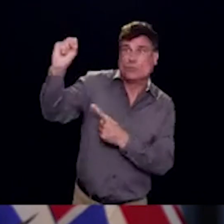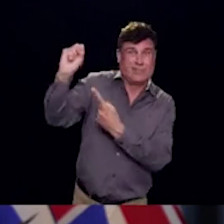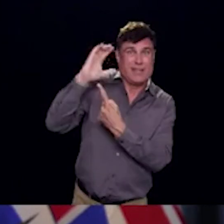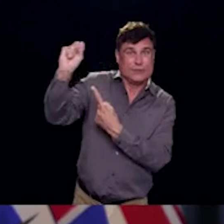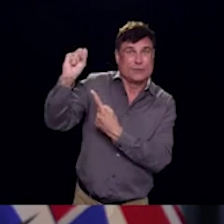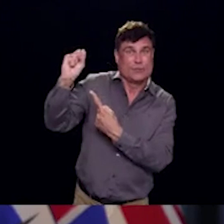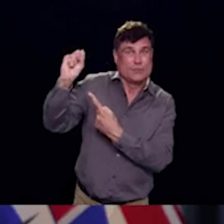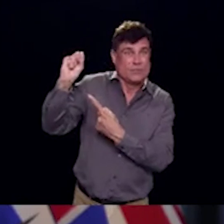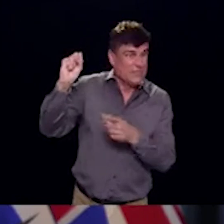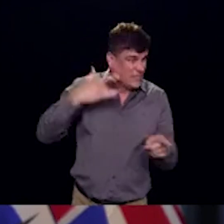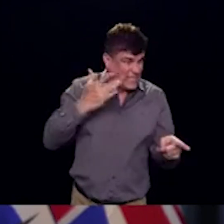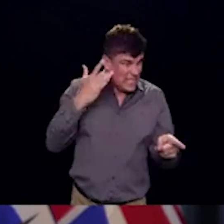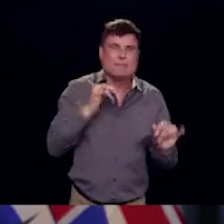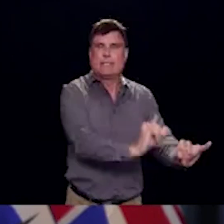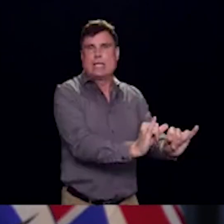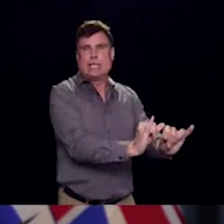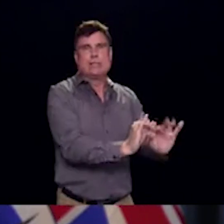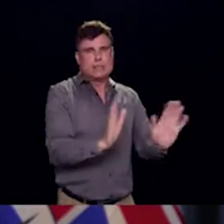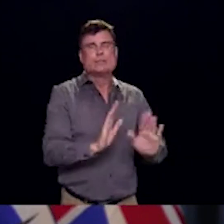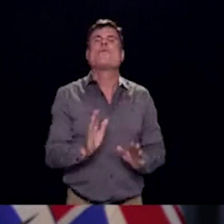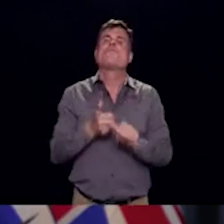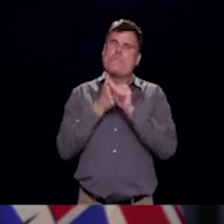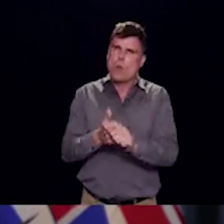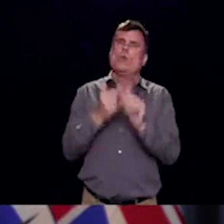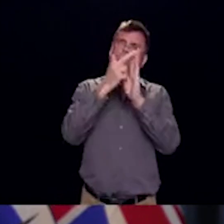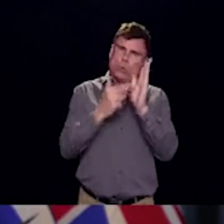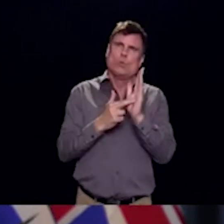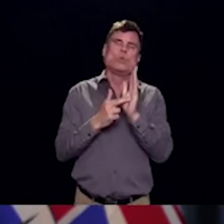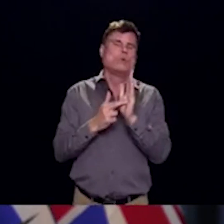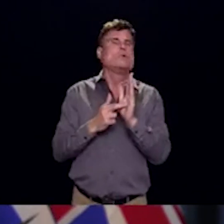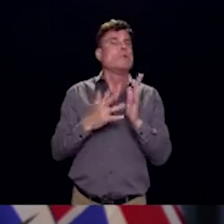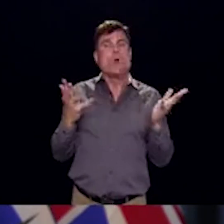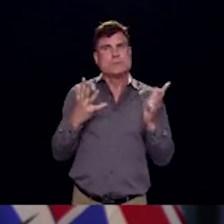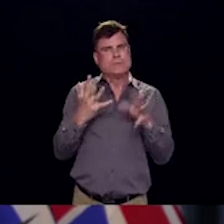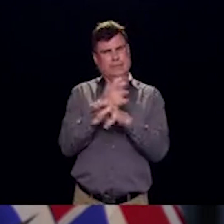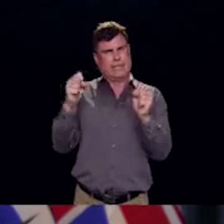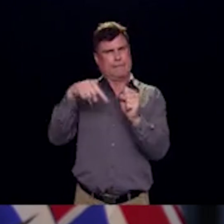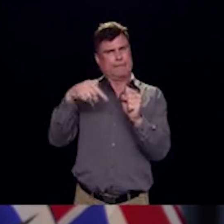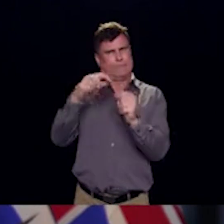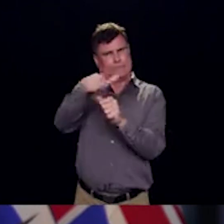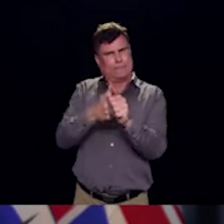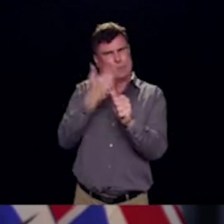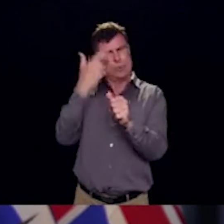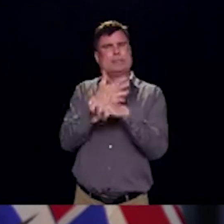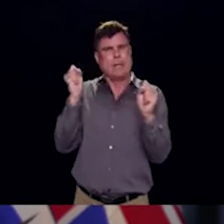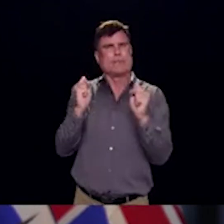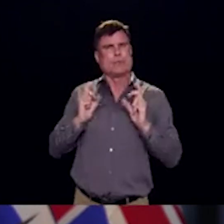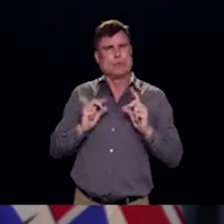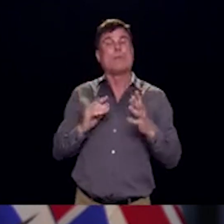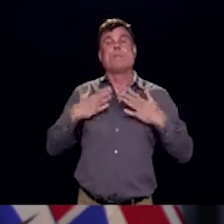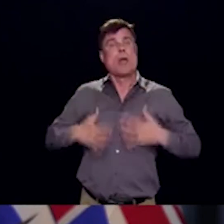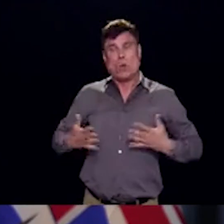out. And finally, I do want to let you know that we will review this on an ongoing basis, at